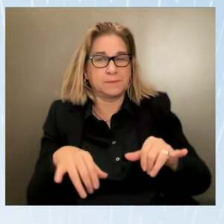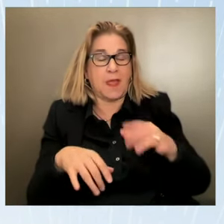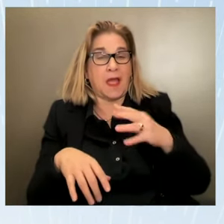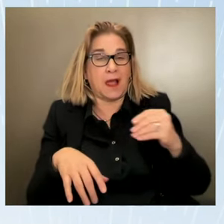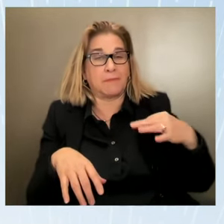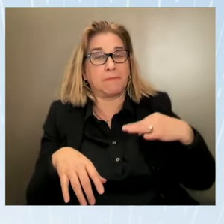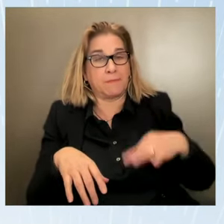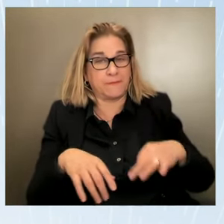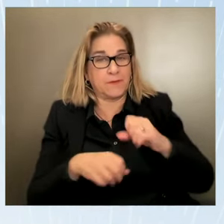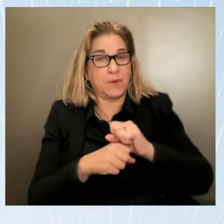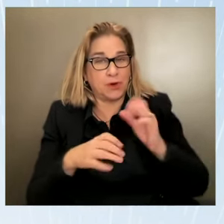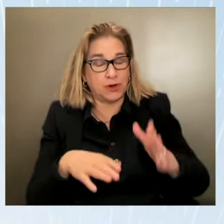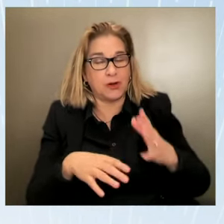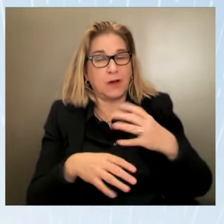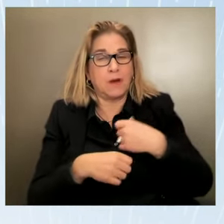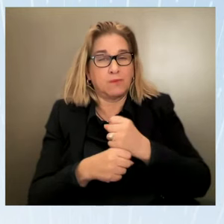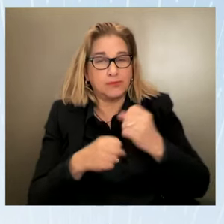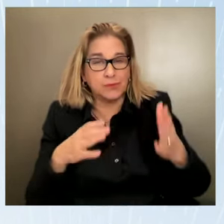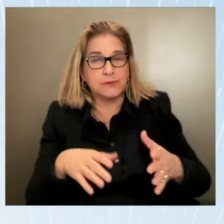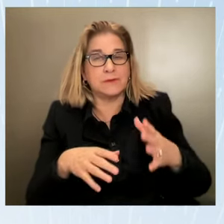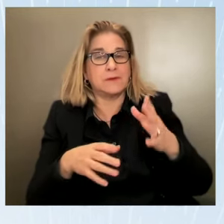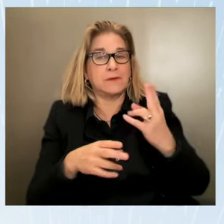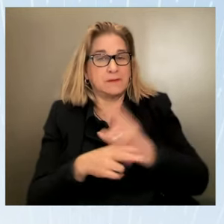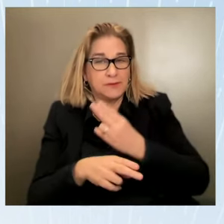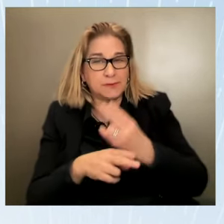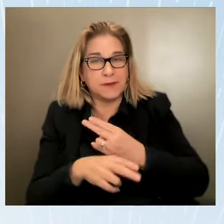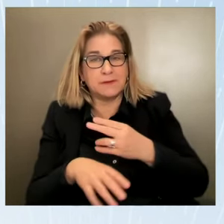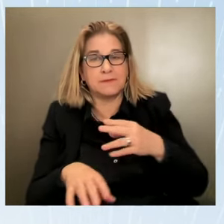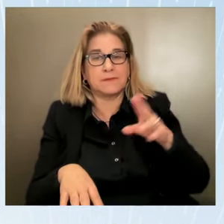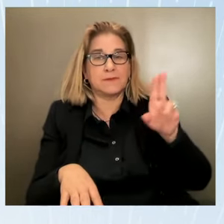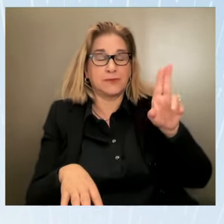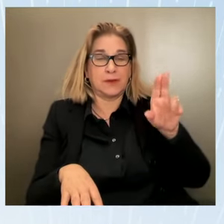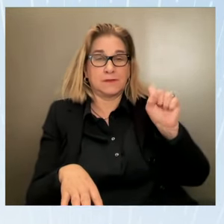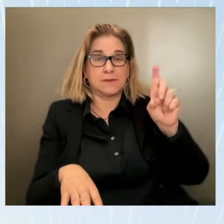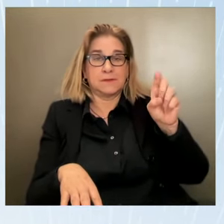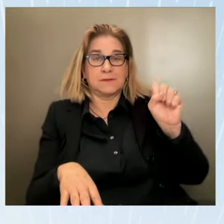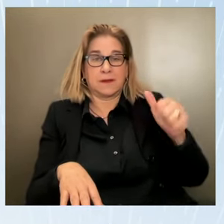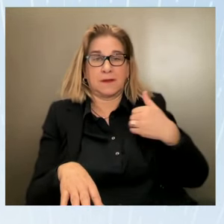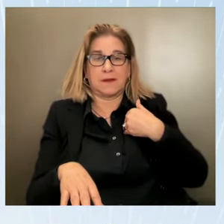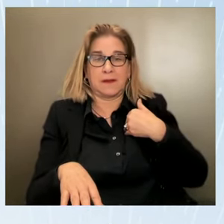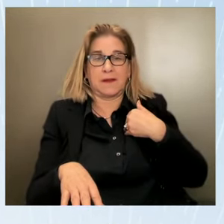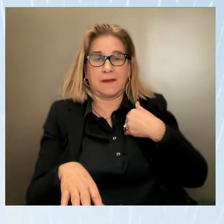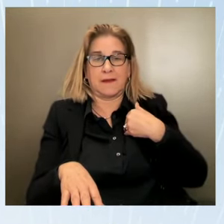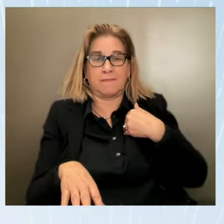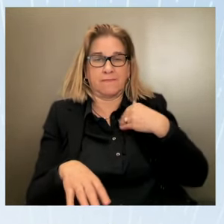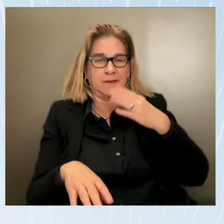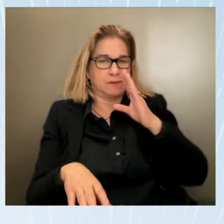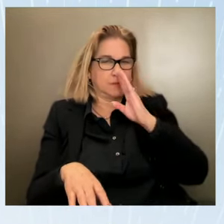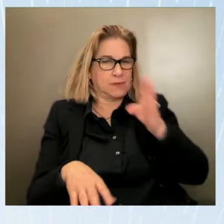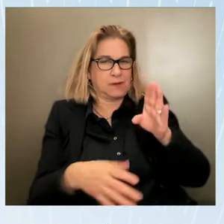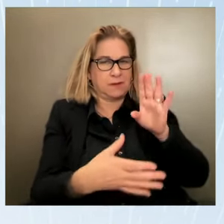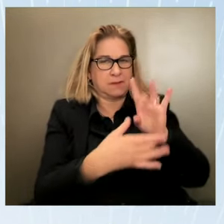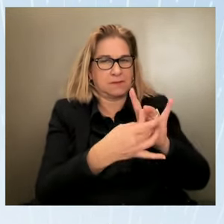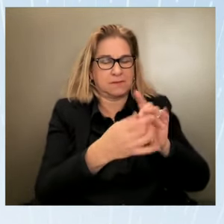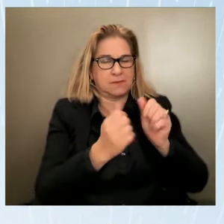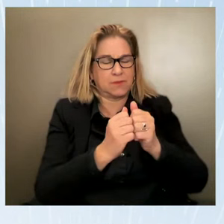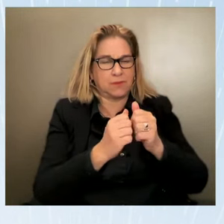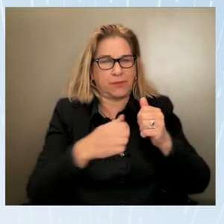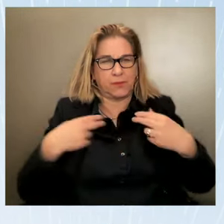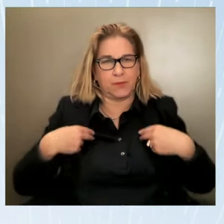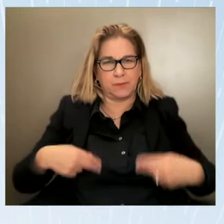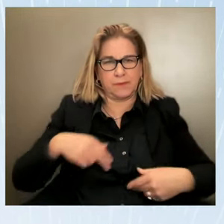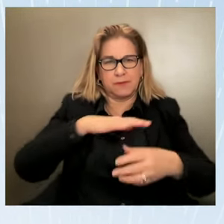a direct connection to this body's work on human trafficking and numerous efforts that are focused on farm workers, frontline food